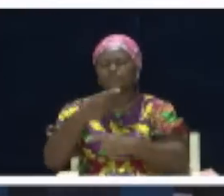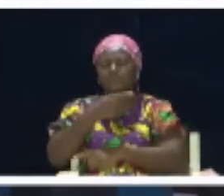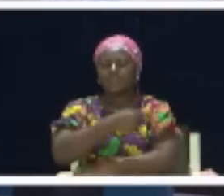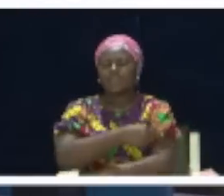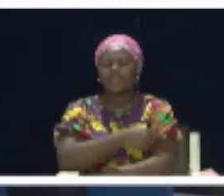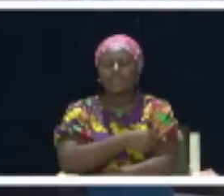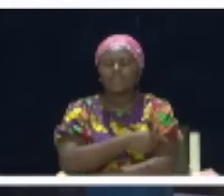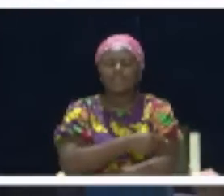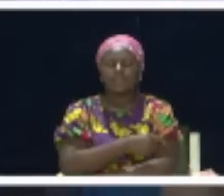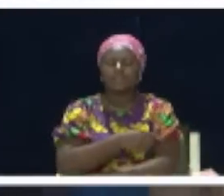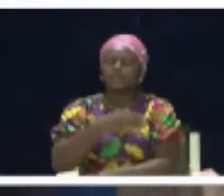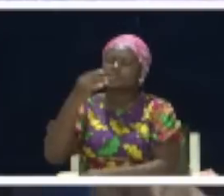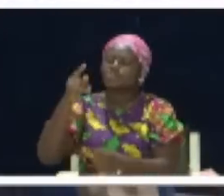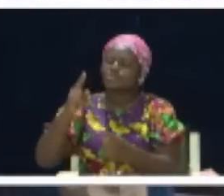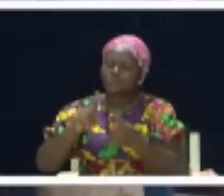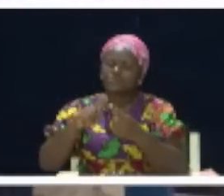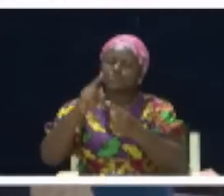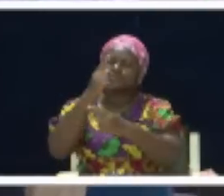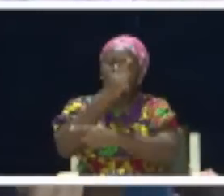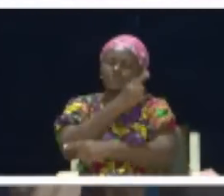day to